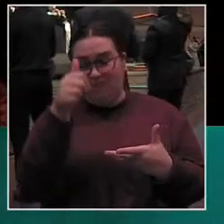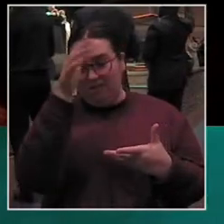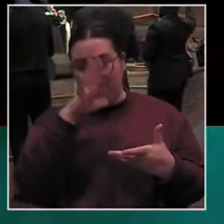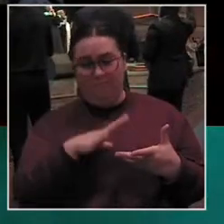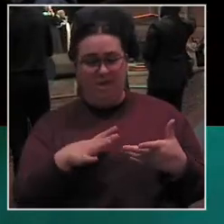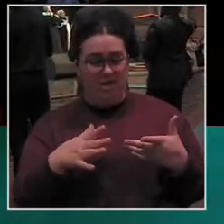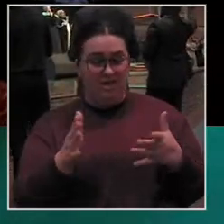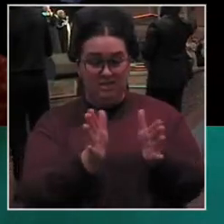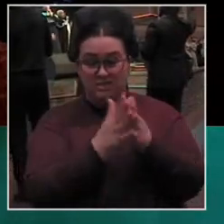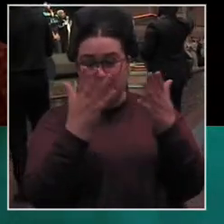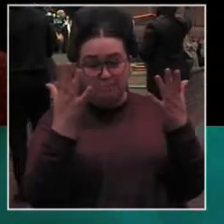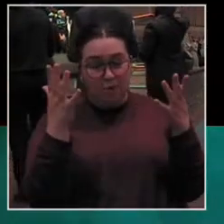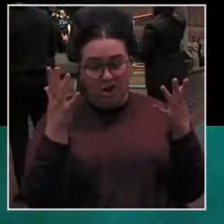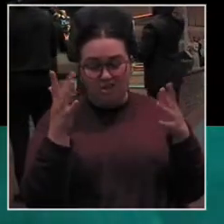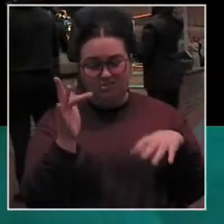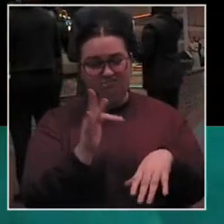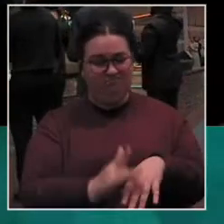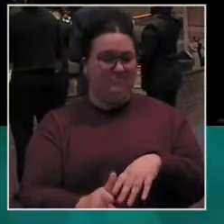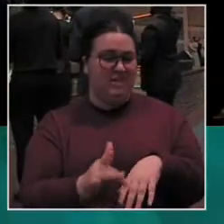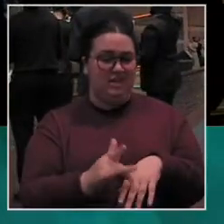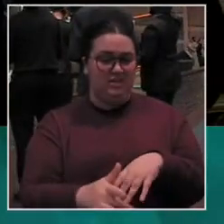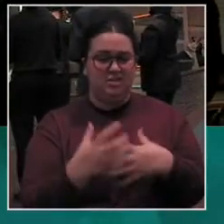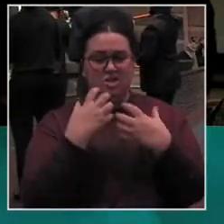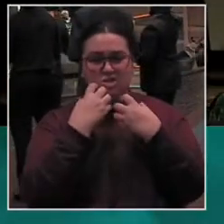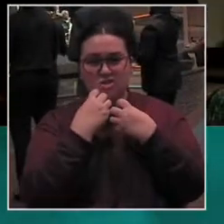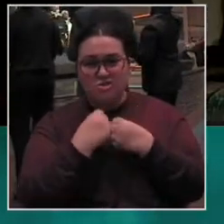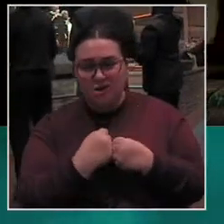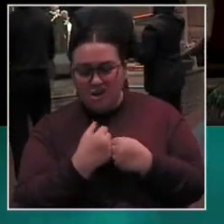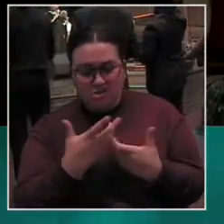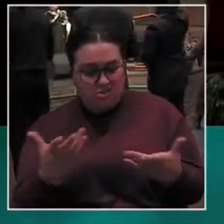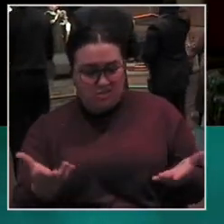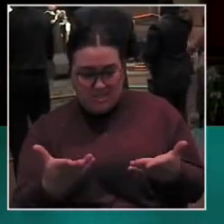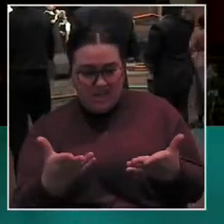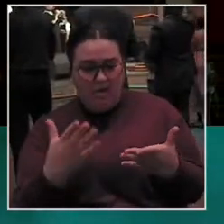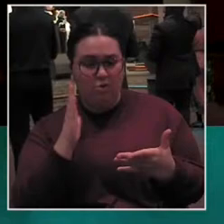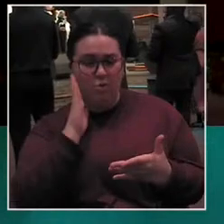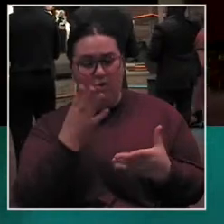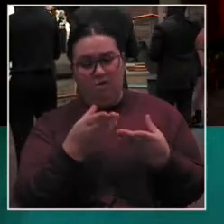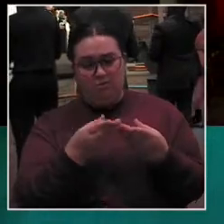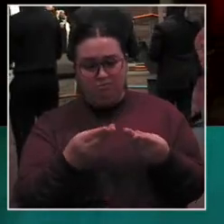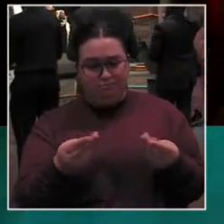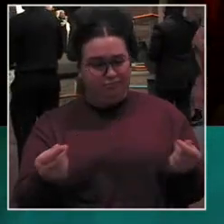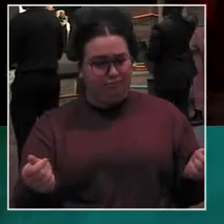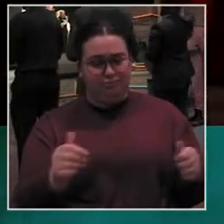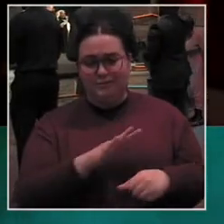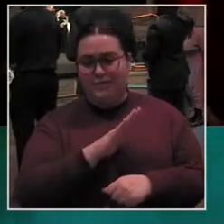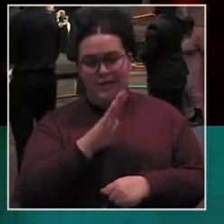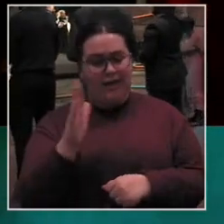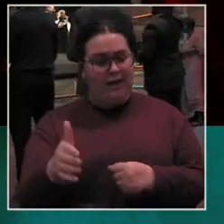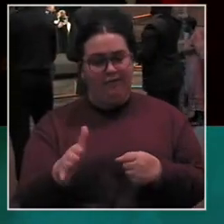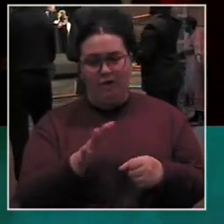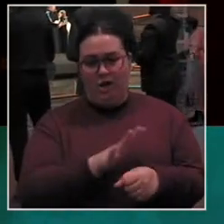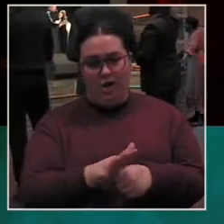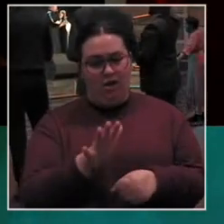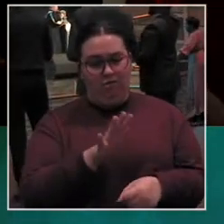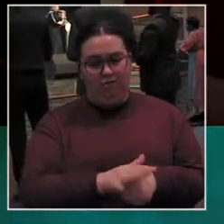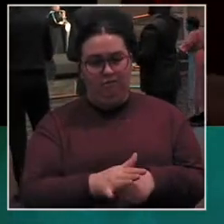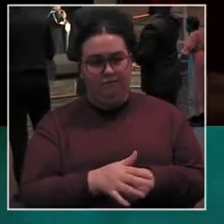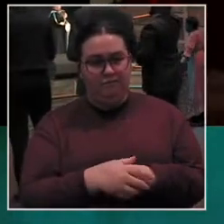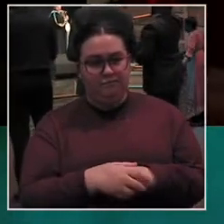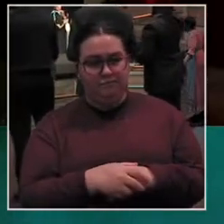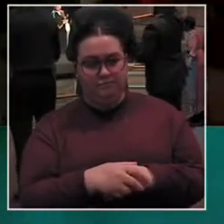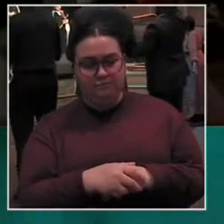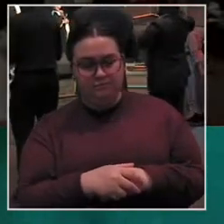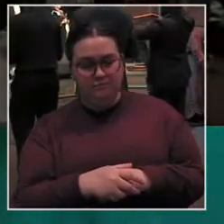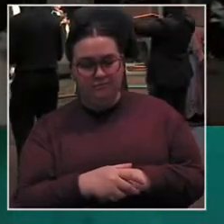Man's empty praise, treasures of faith are never enough. I like this.